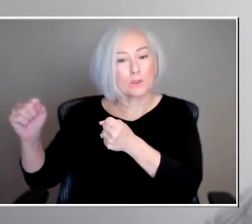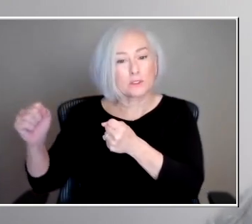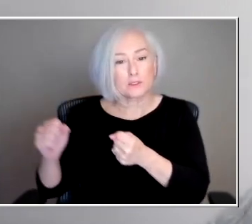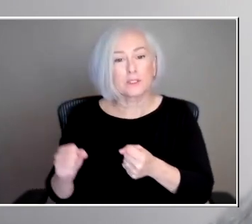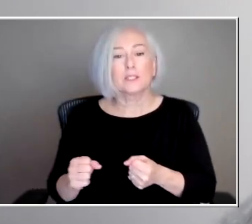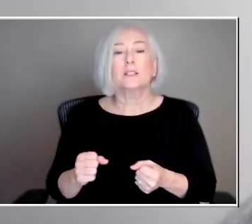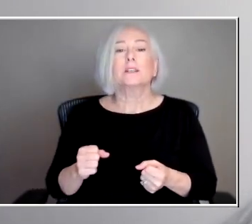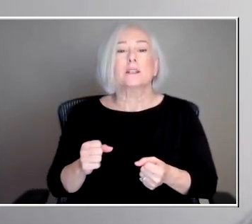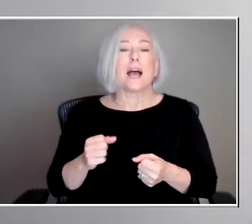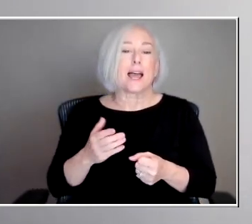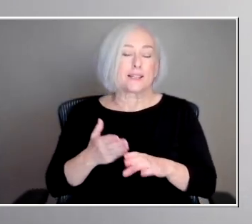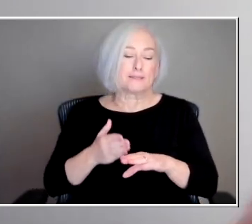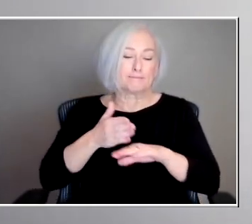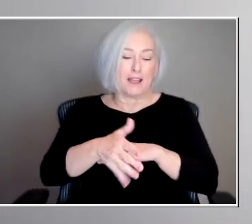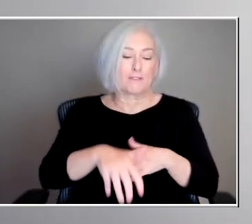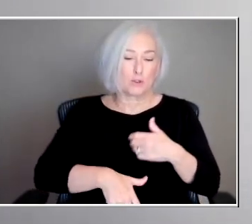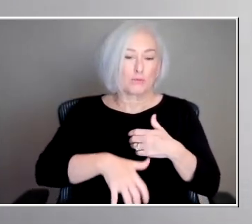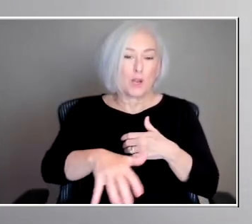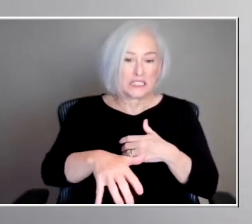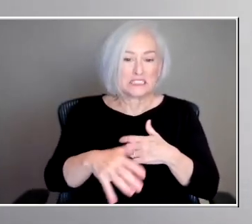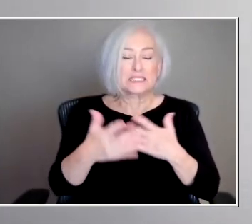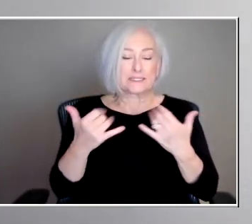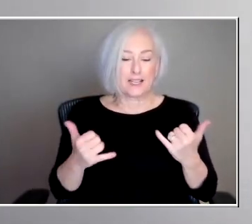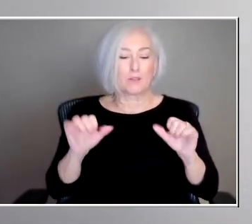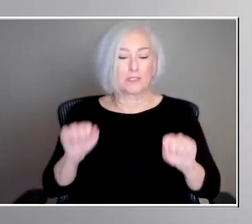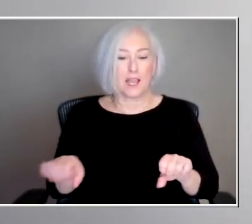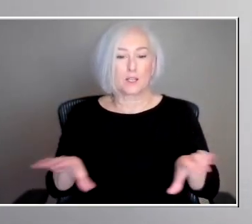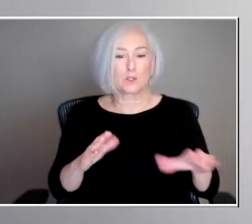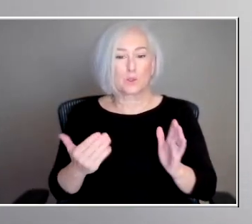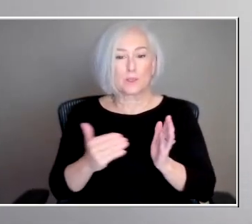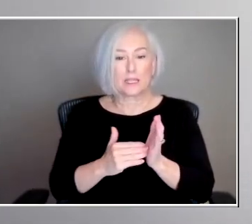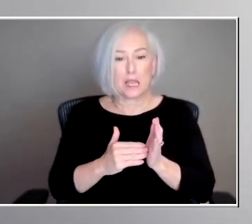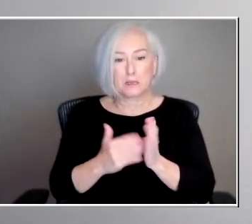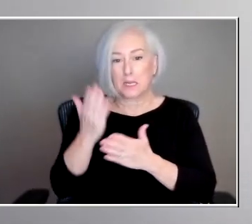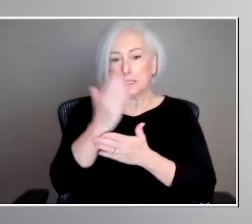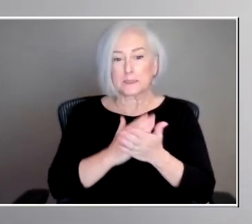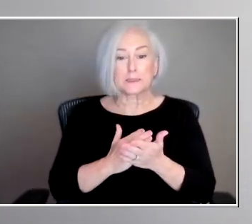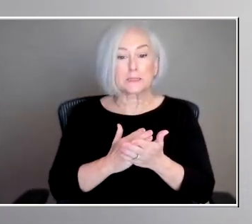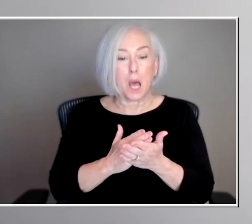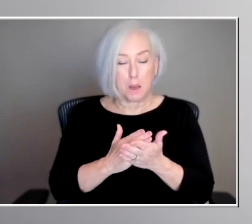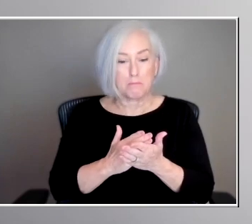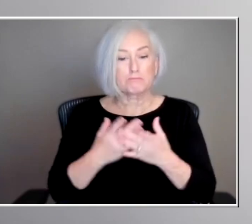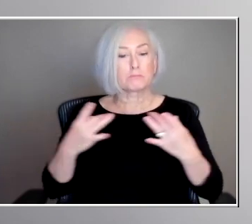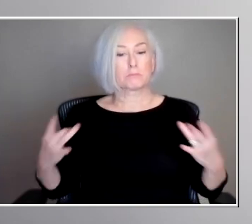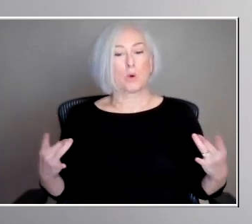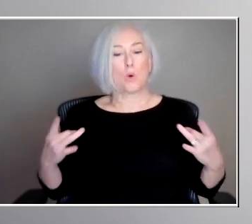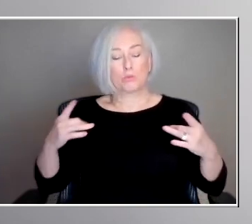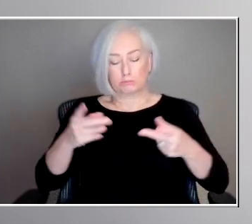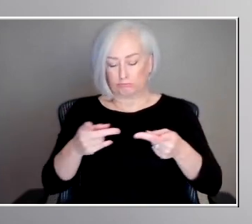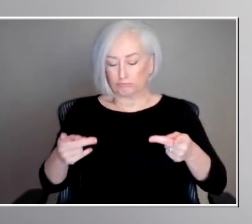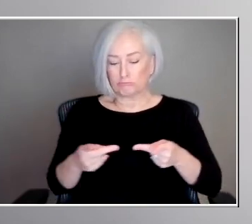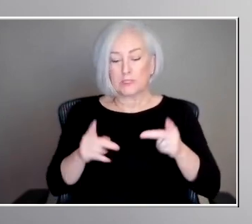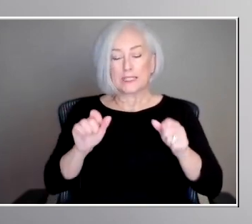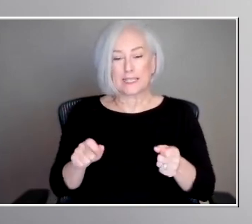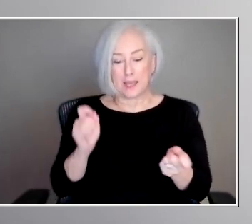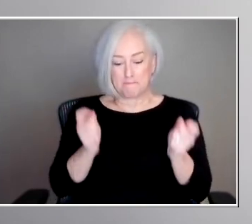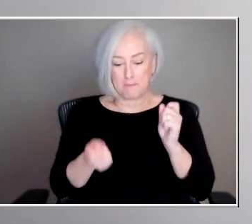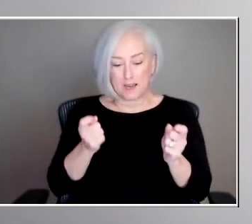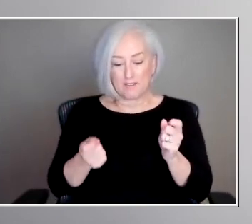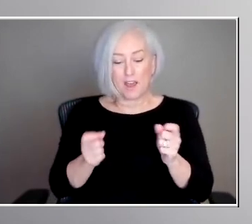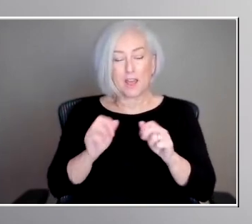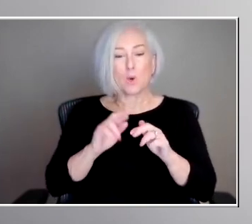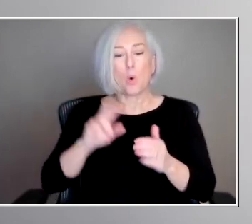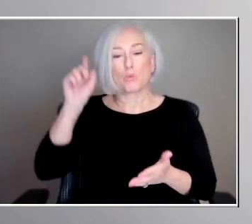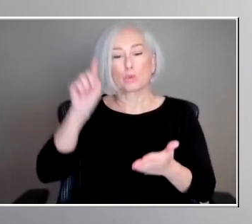of, certain things, certain poses that I need to modify or reduce the amount of time I spend in those poses, but I'm able to get back into